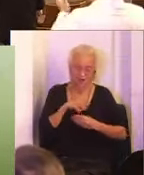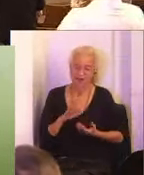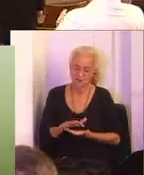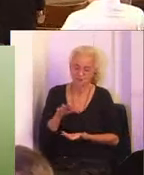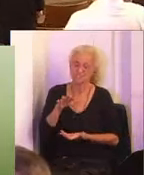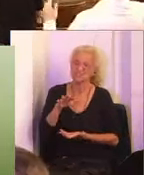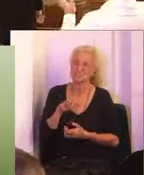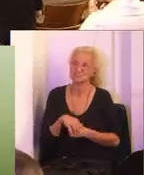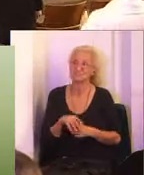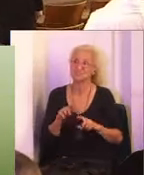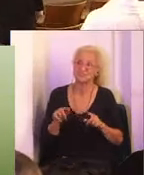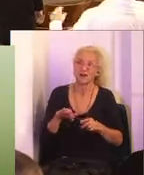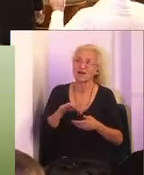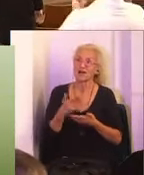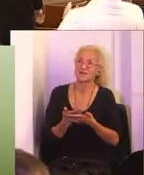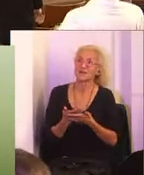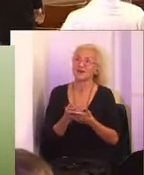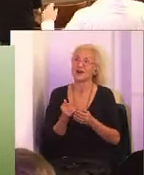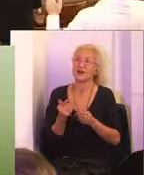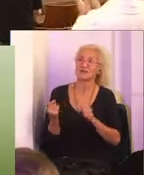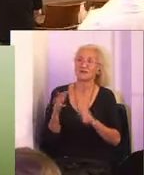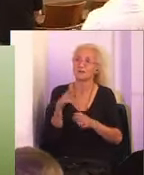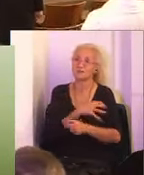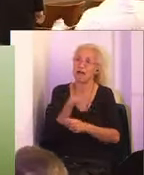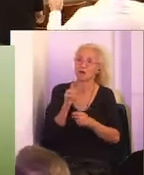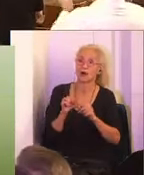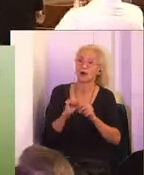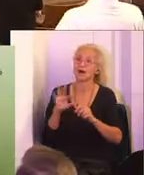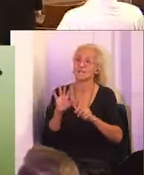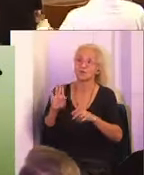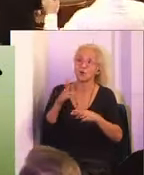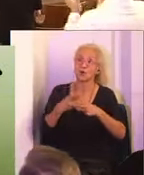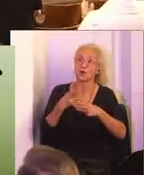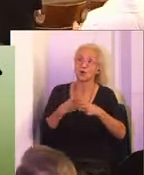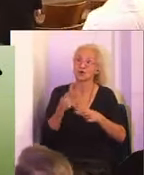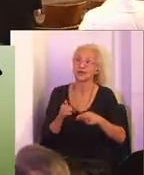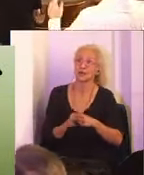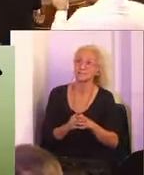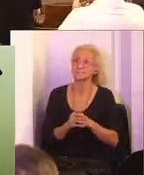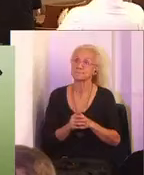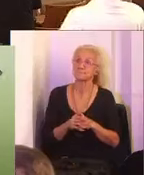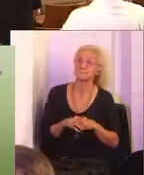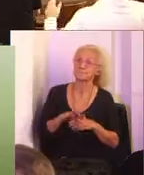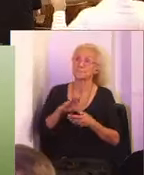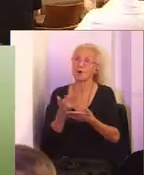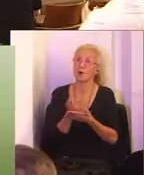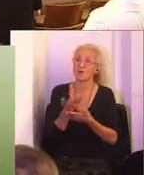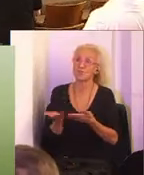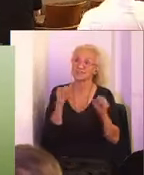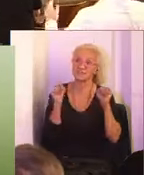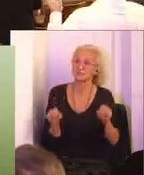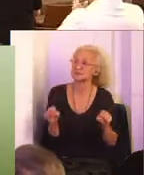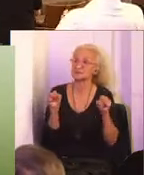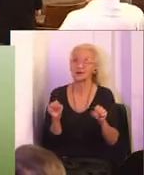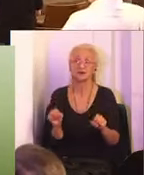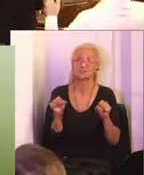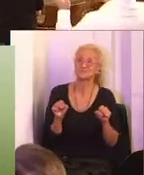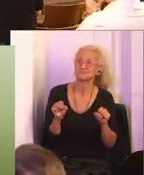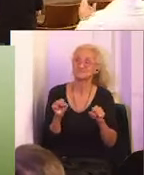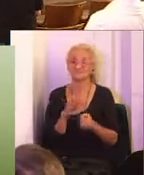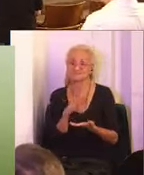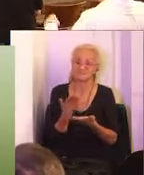know I'm rich and in the power of your name. All things are